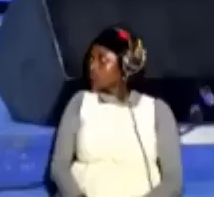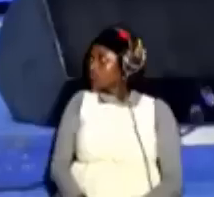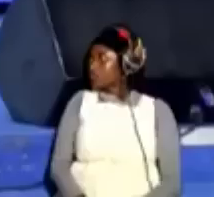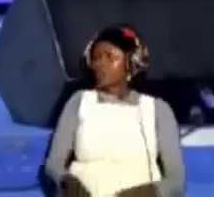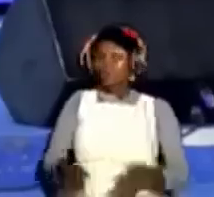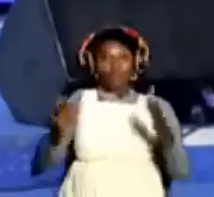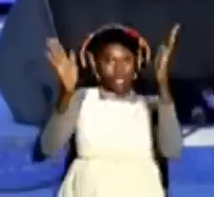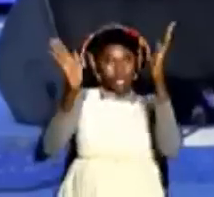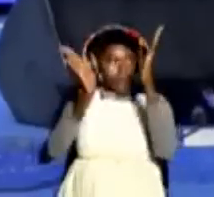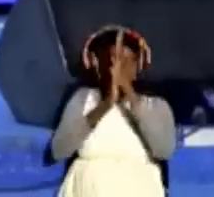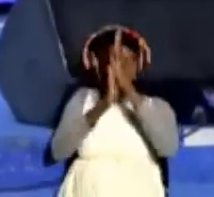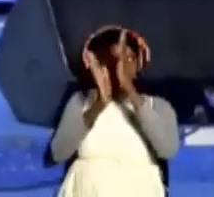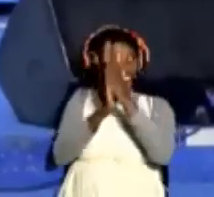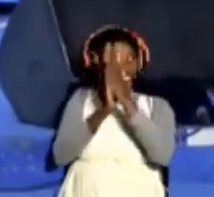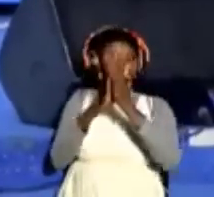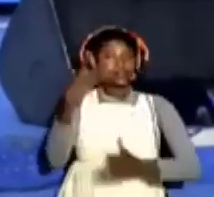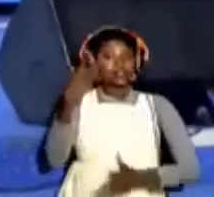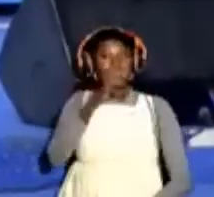Praise the Lord.